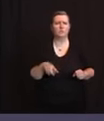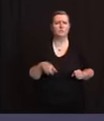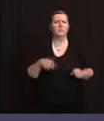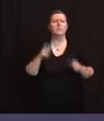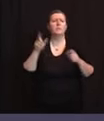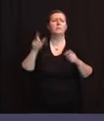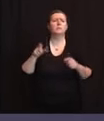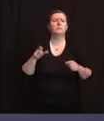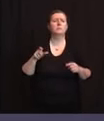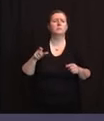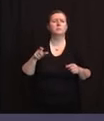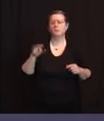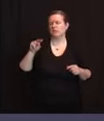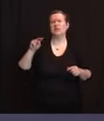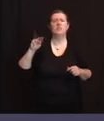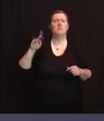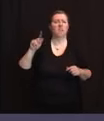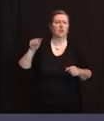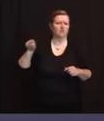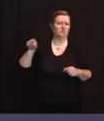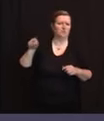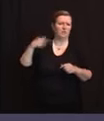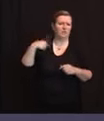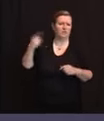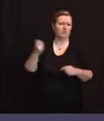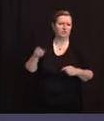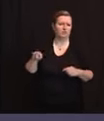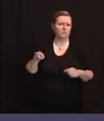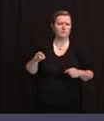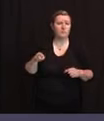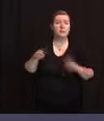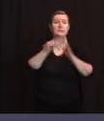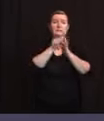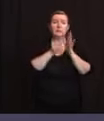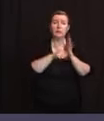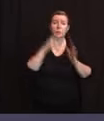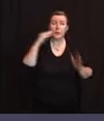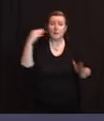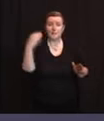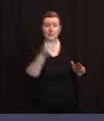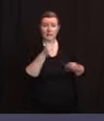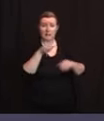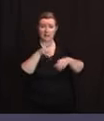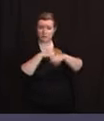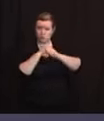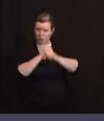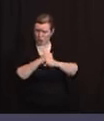NJ.com. Will the state pay for the National Guard to continue deployment if the Trump